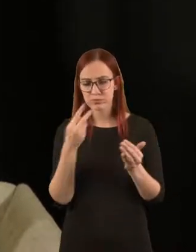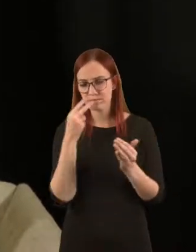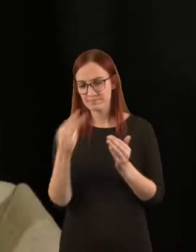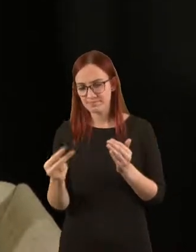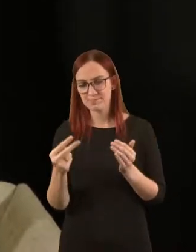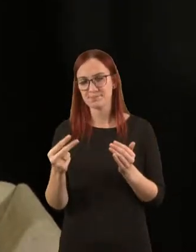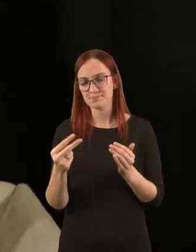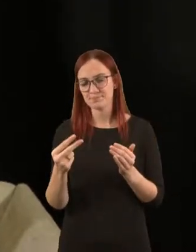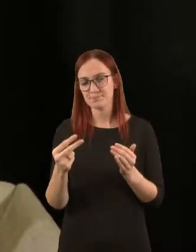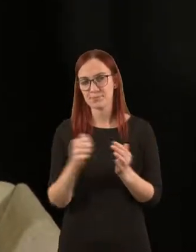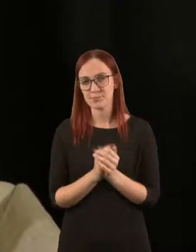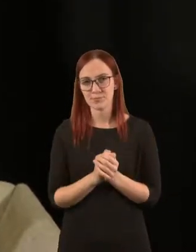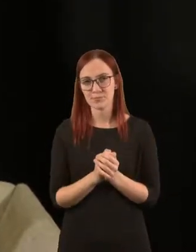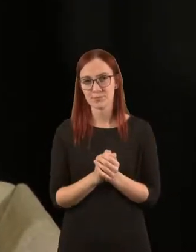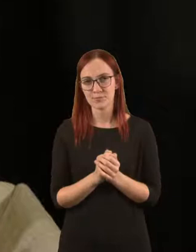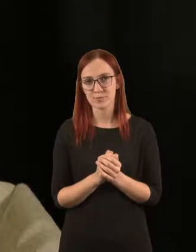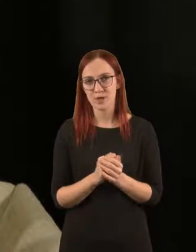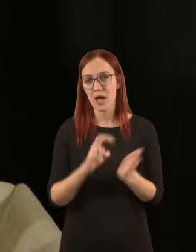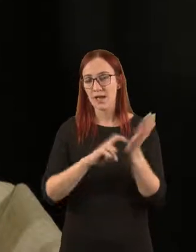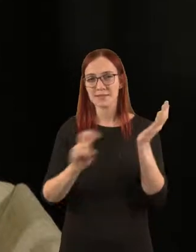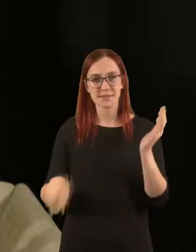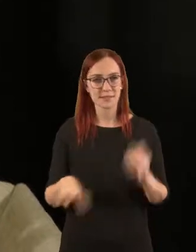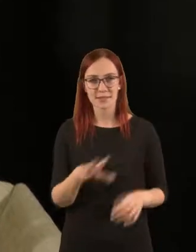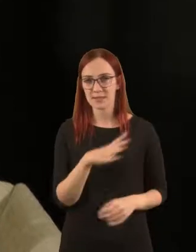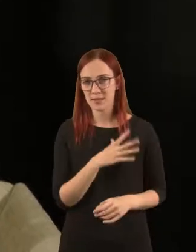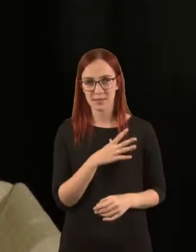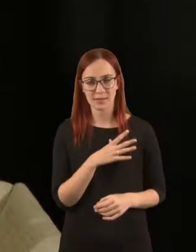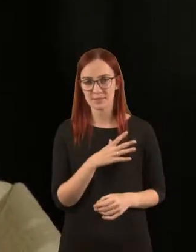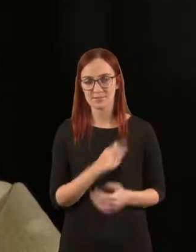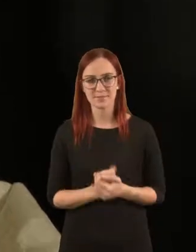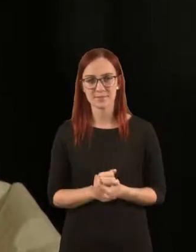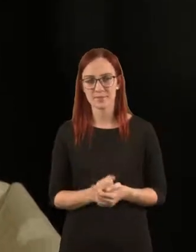9% of VAT on heating